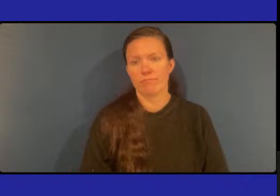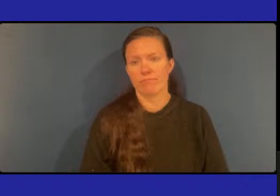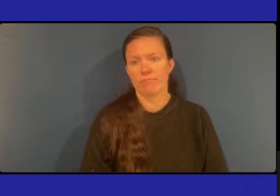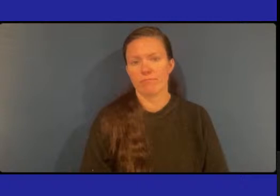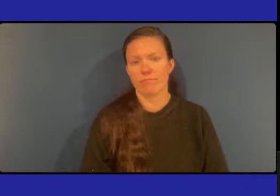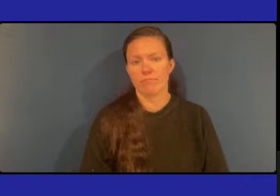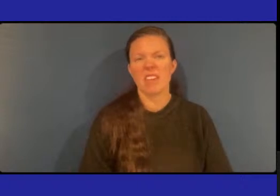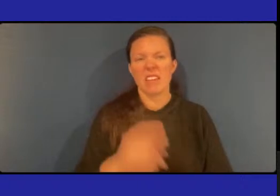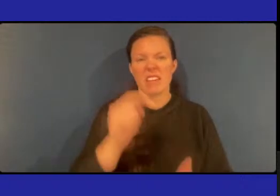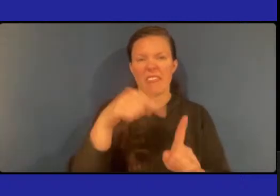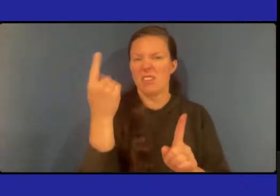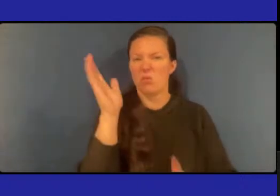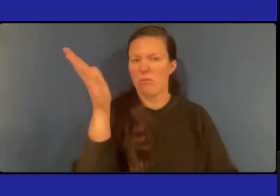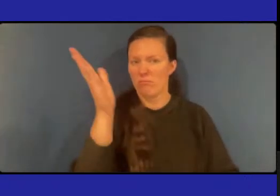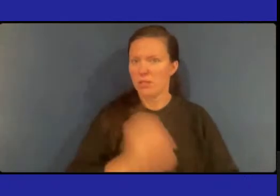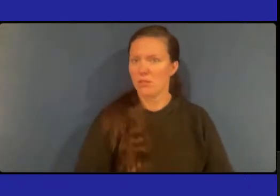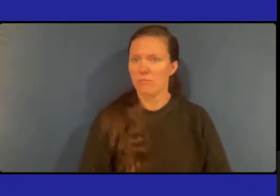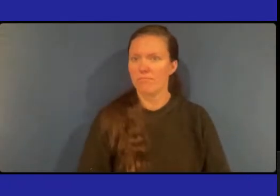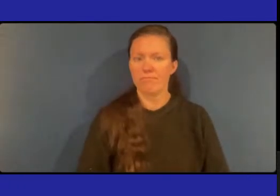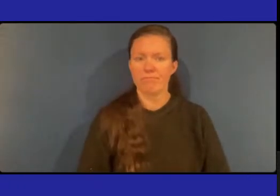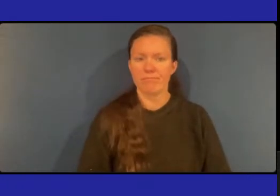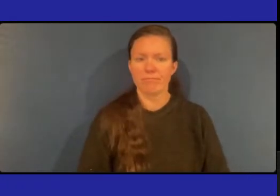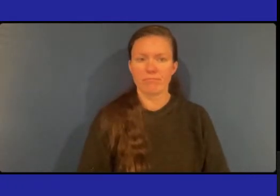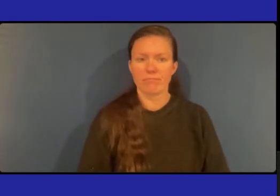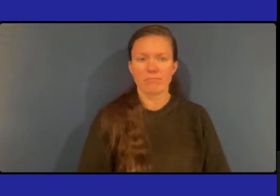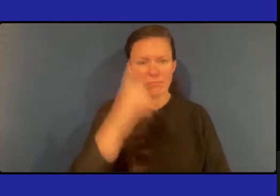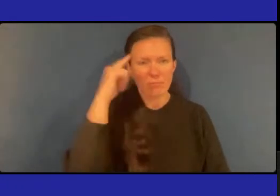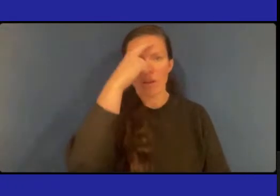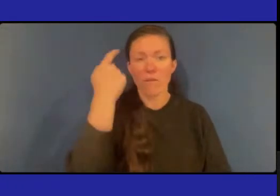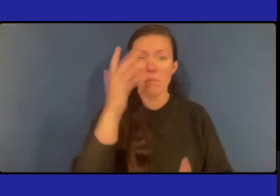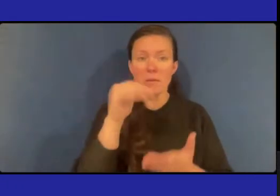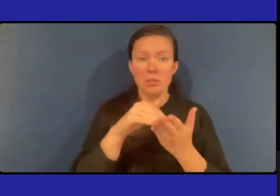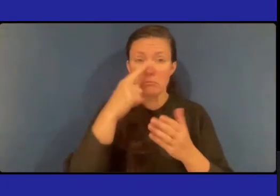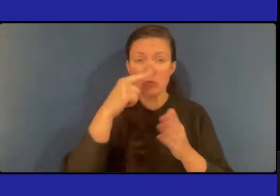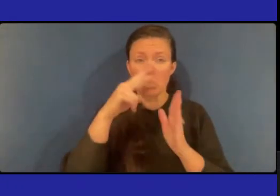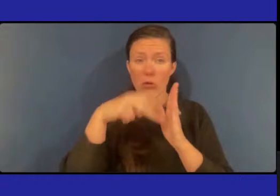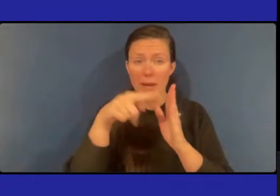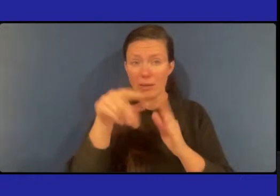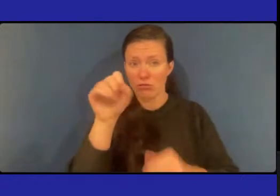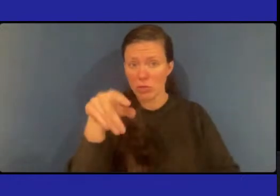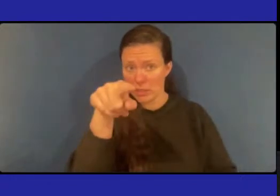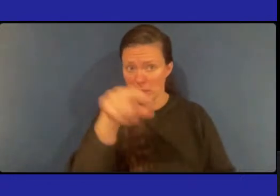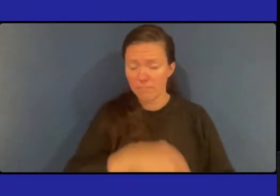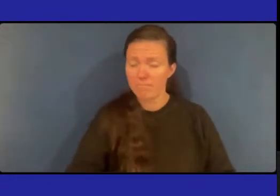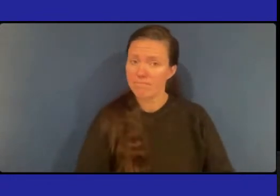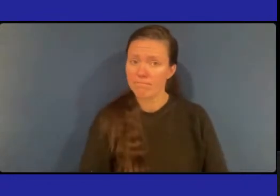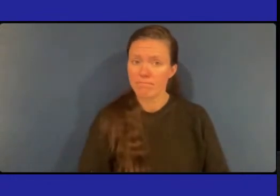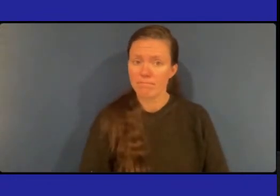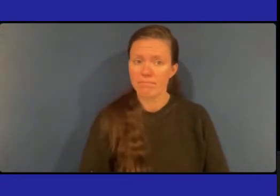presentation on the trauma centers. So can you read the Sure. resolution?